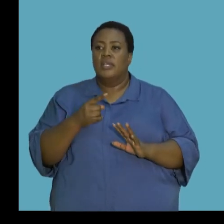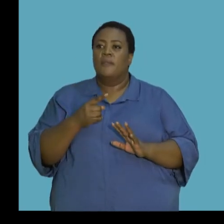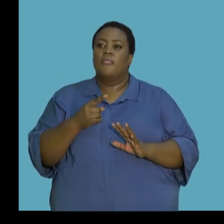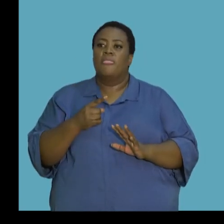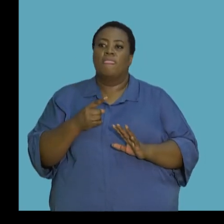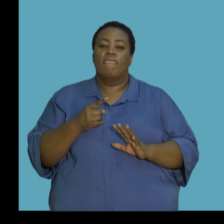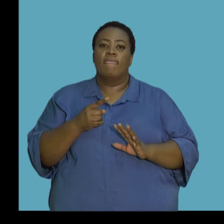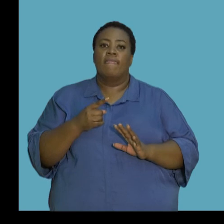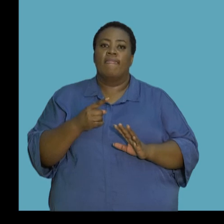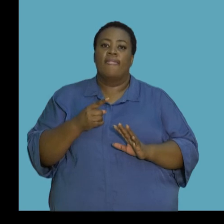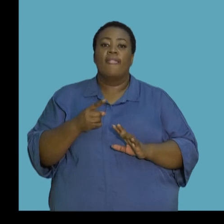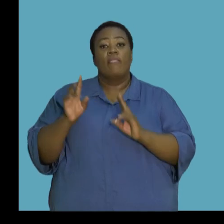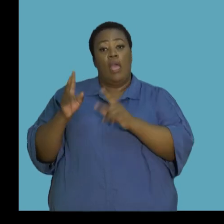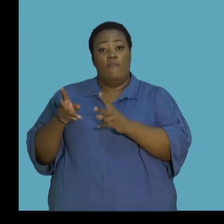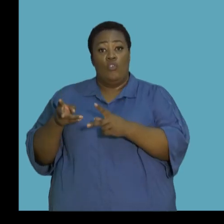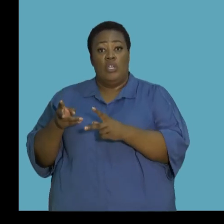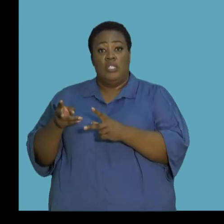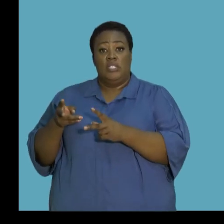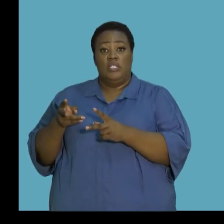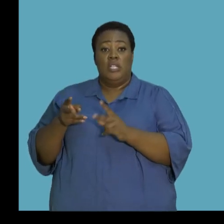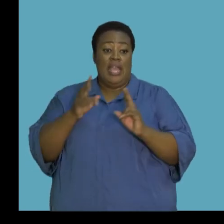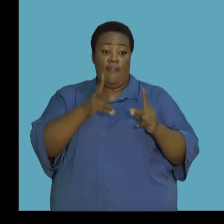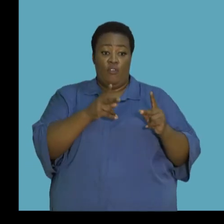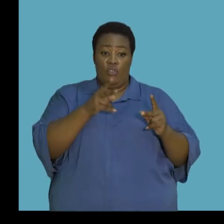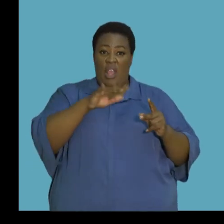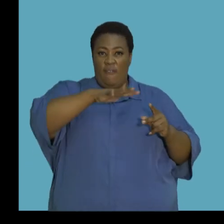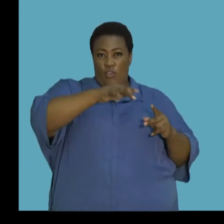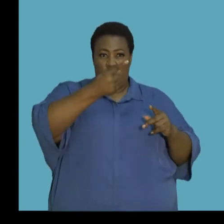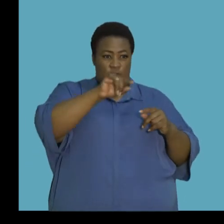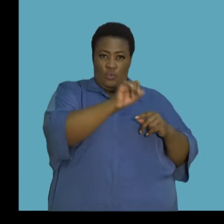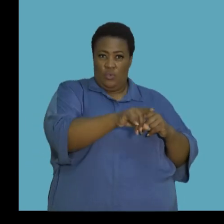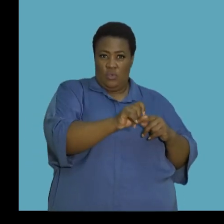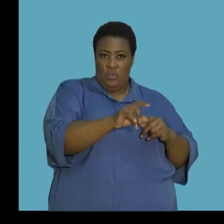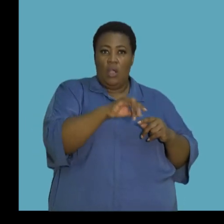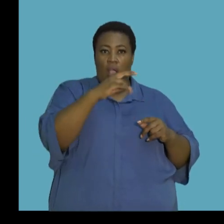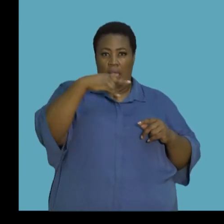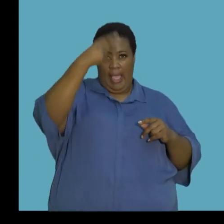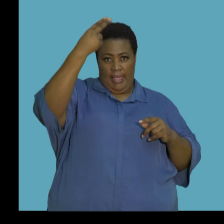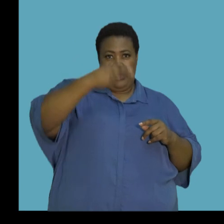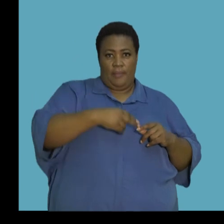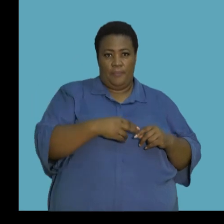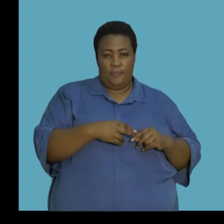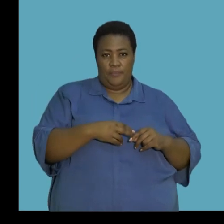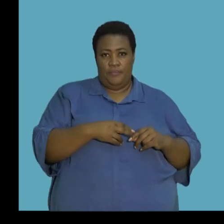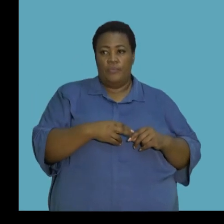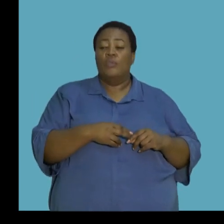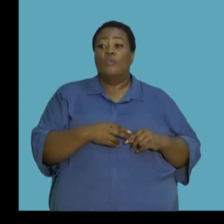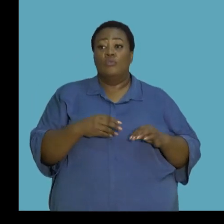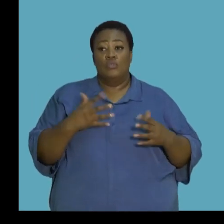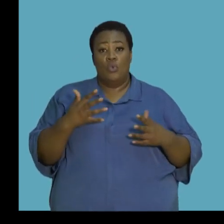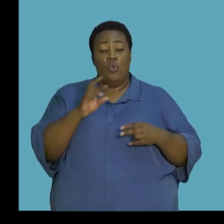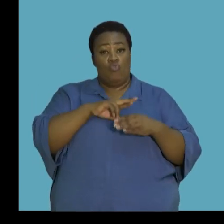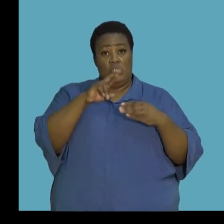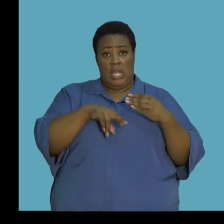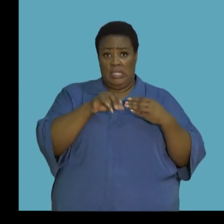that the average for the super bubble was significantly higher. Okay. Are these